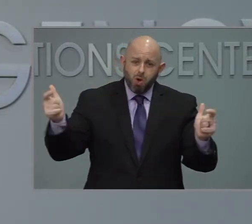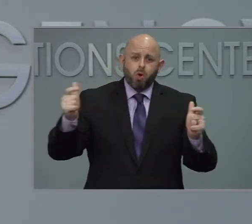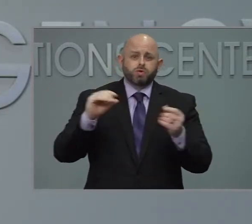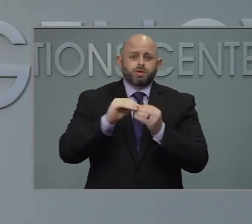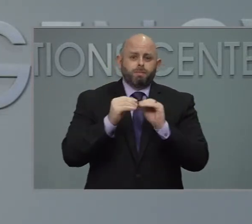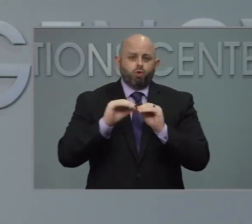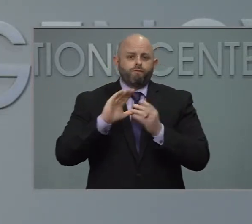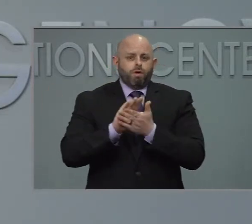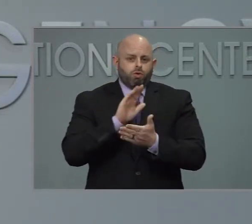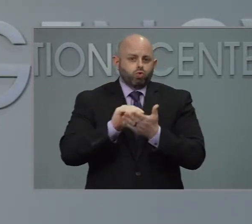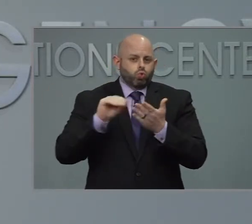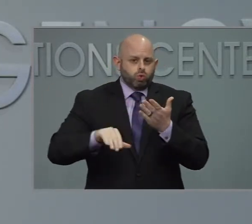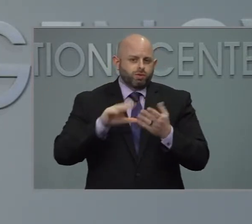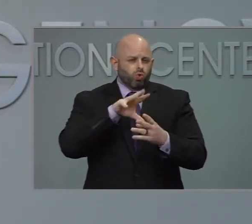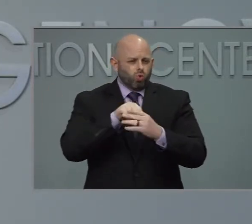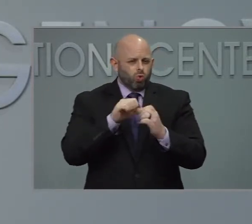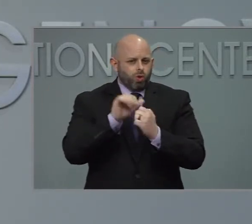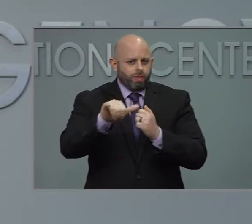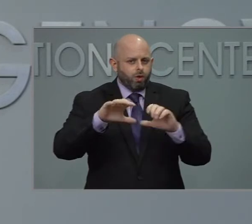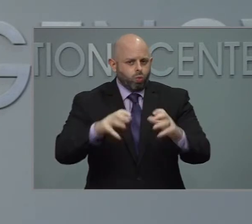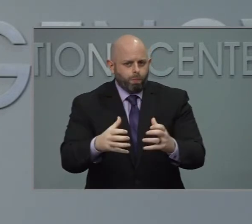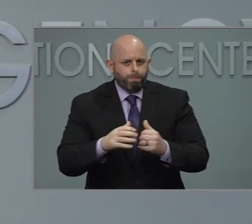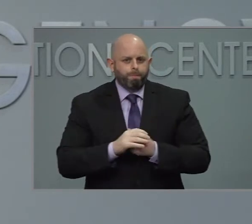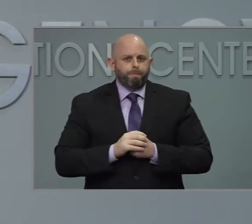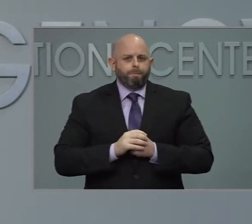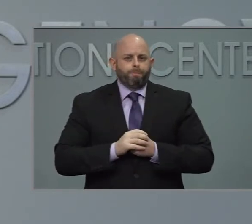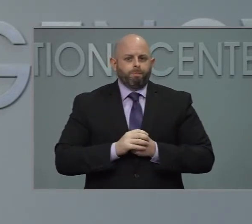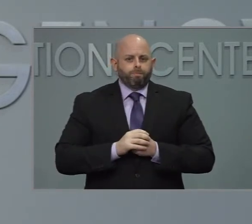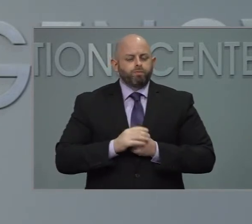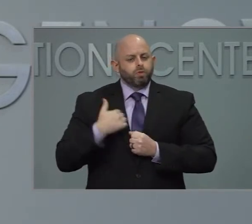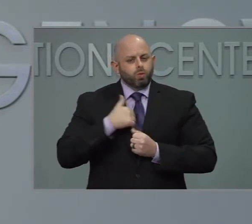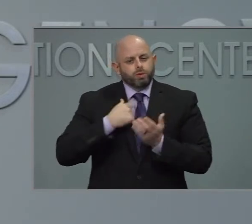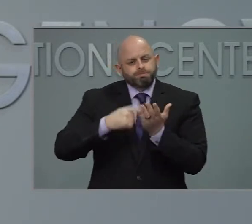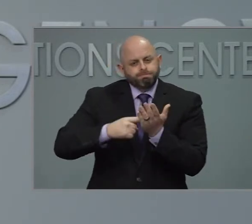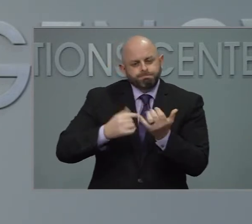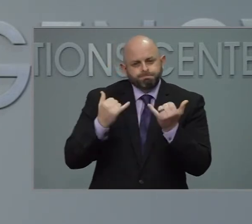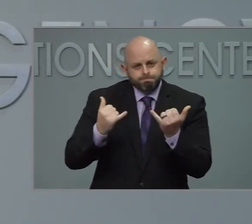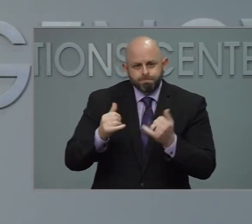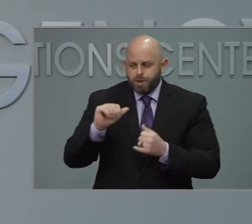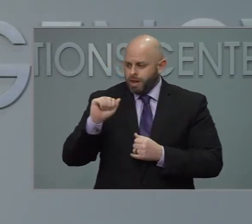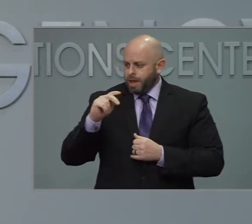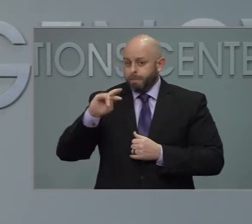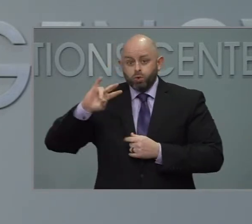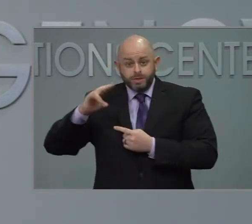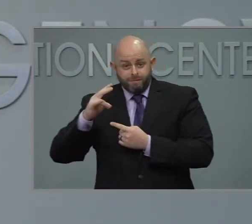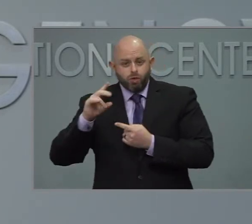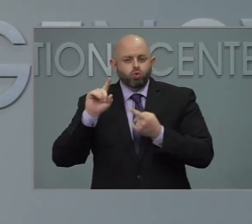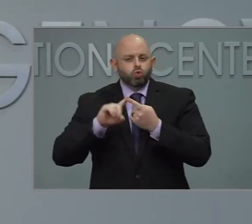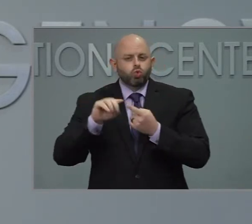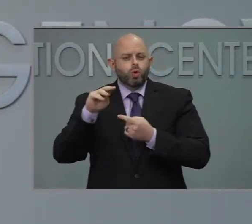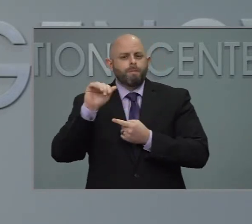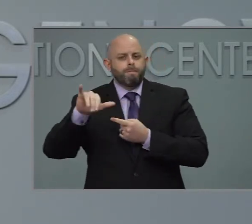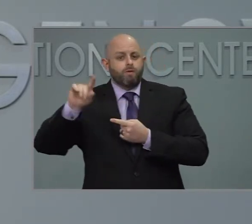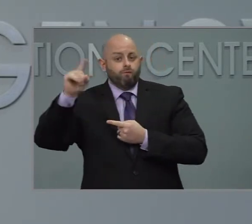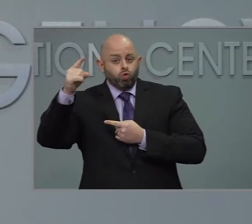students. I think that as we've been talking about today, between April 7th and May 1st, which is the goal set out